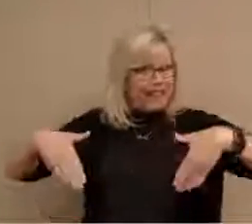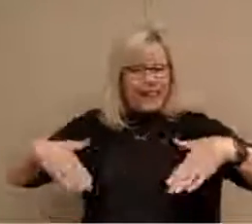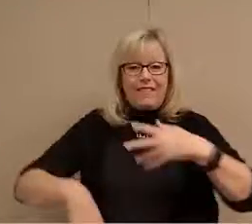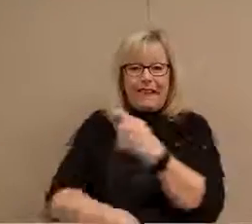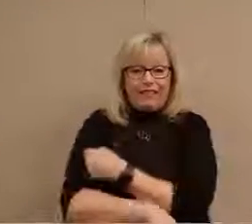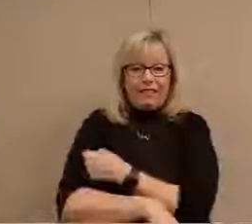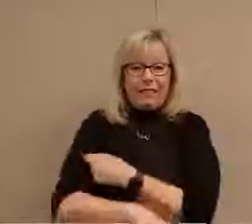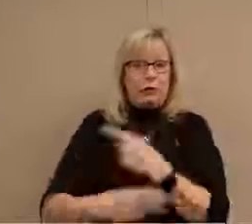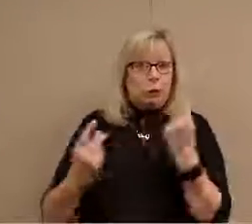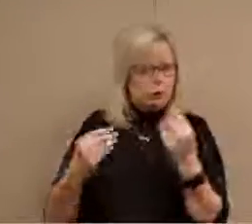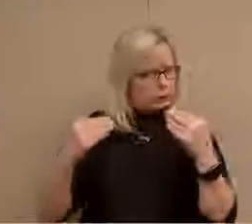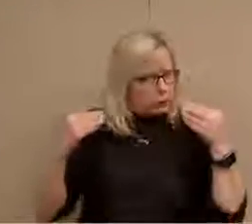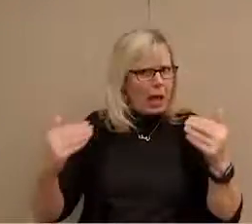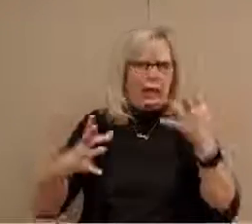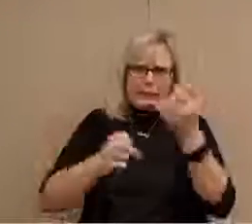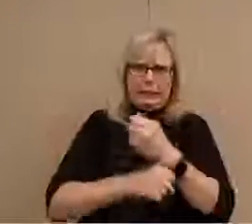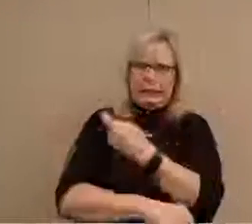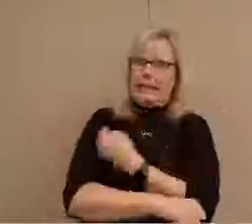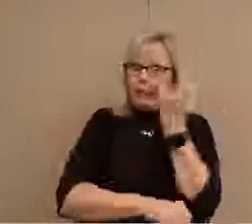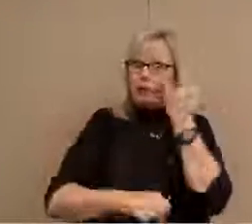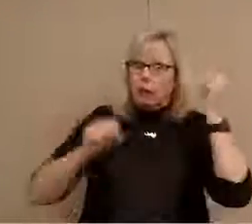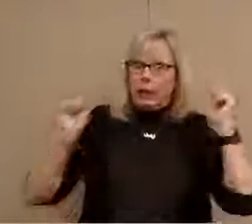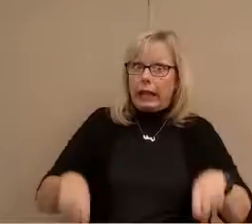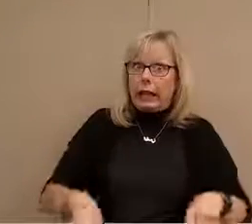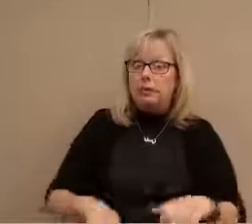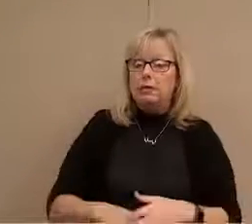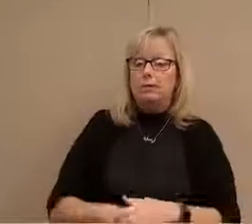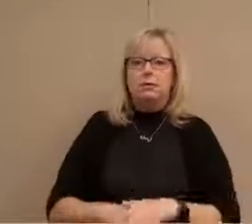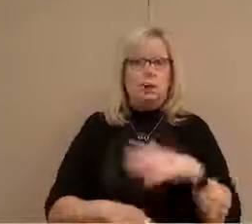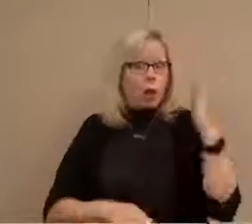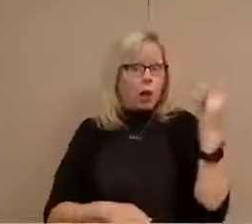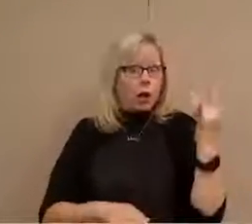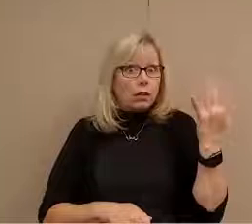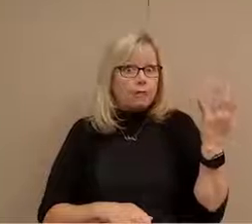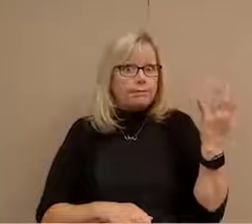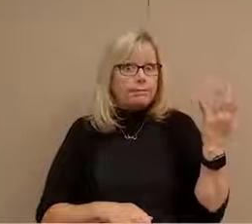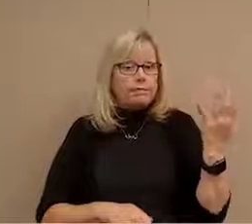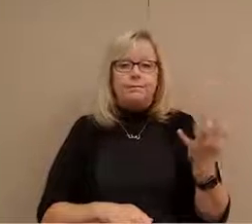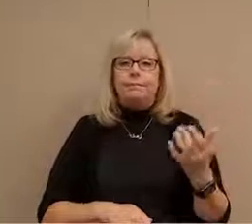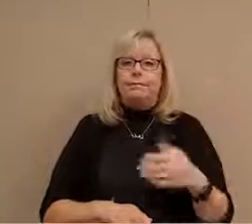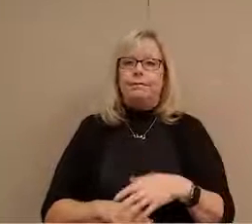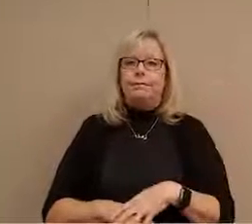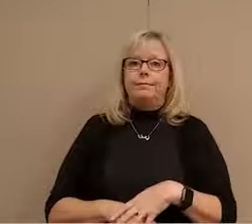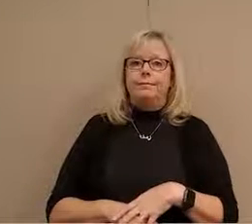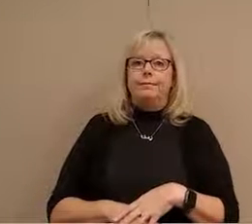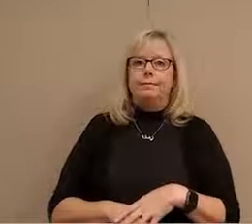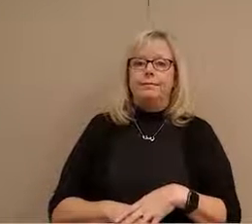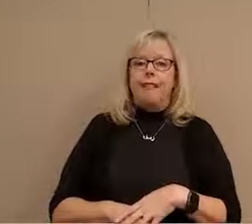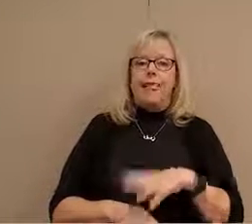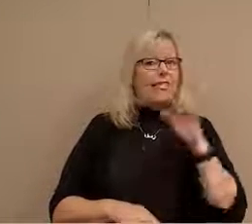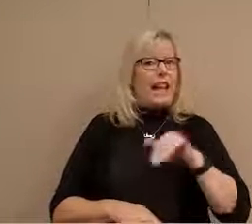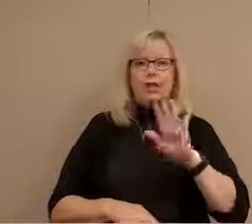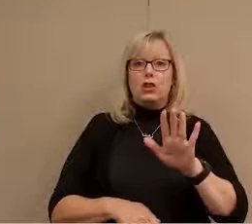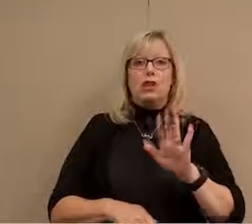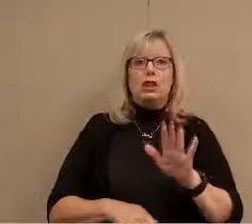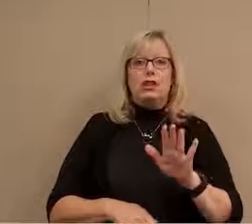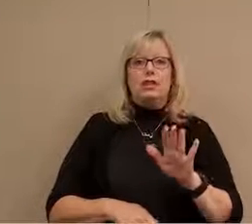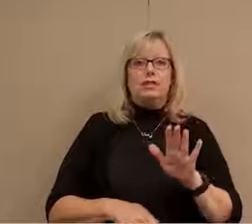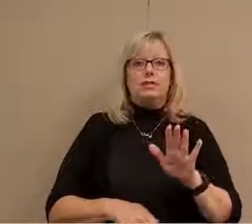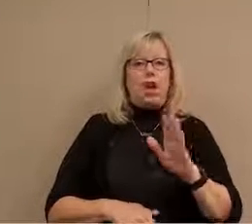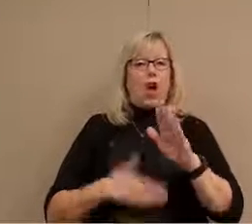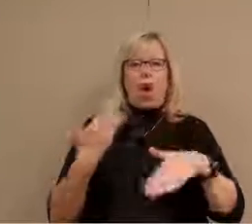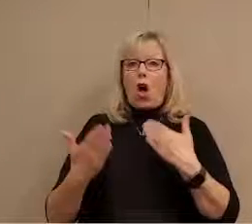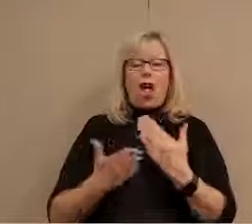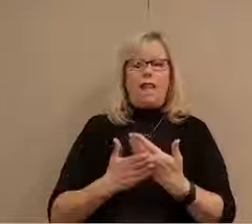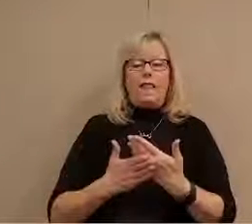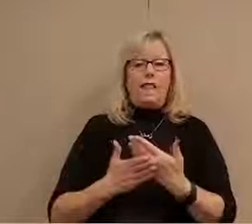been vaccinated to get vaccinated if you can, because it's really the fate of all this is